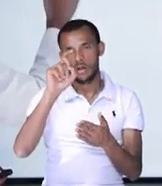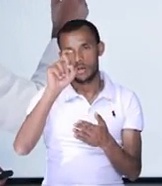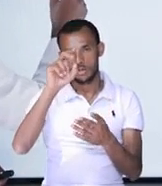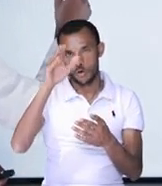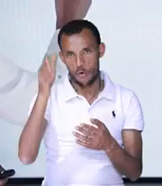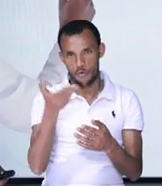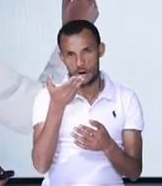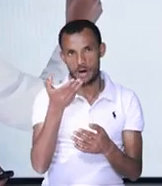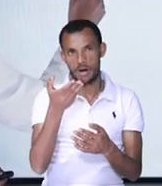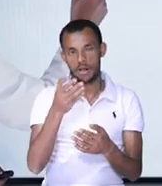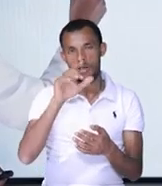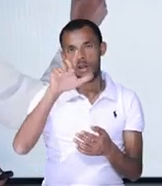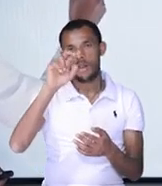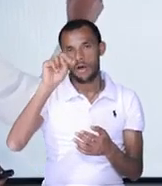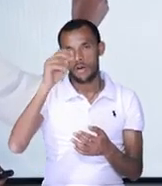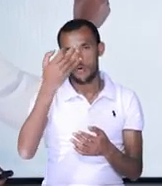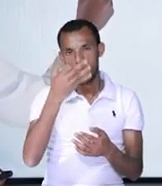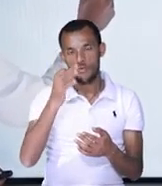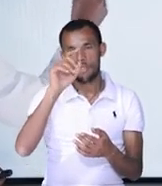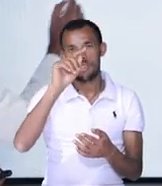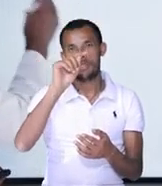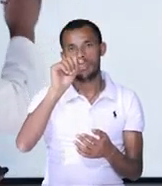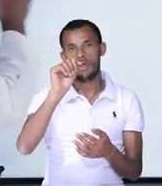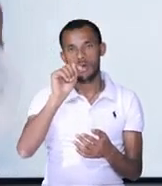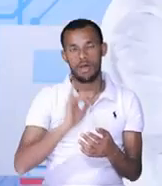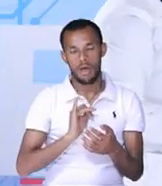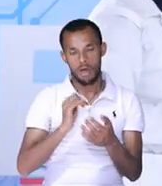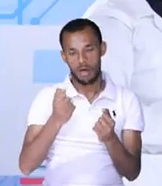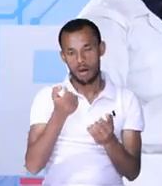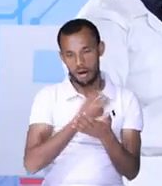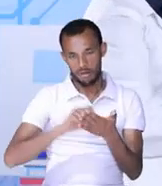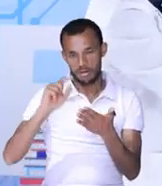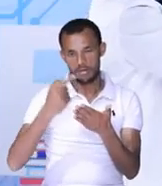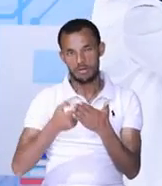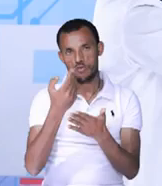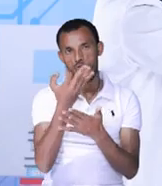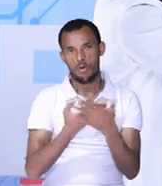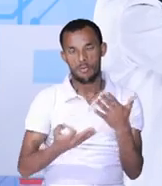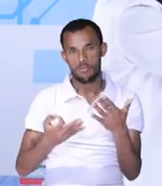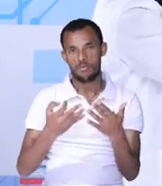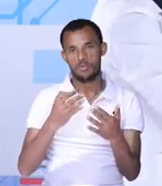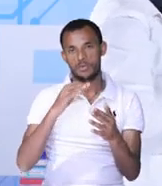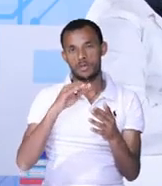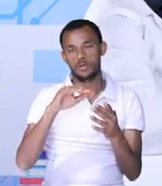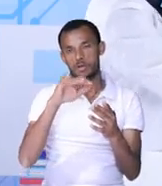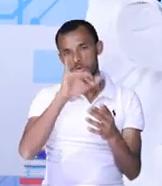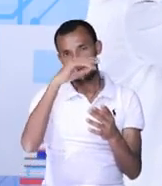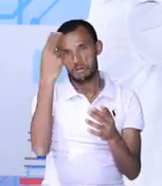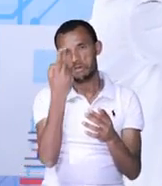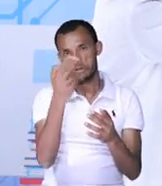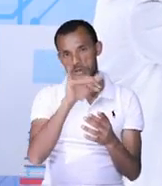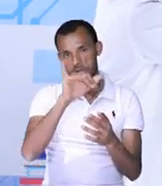over ln of 10. I can write this in this form just by giving the same base, that